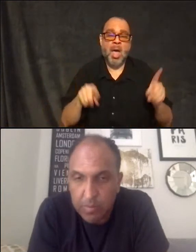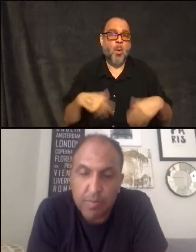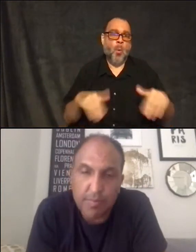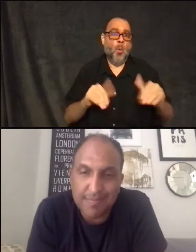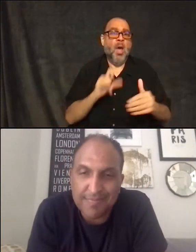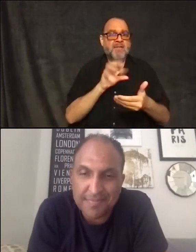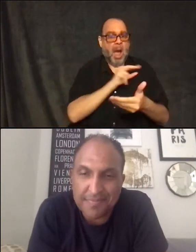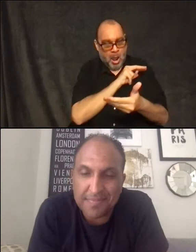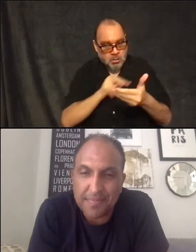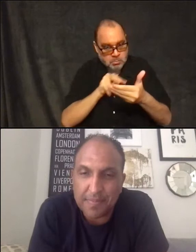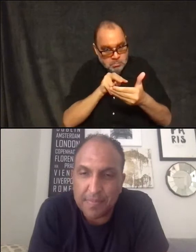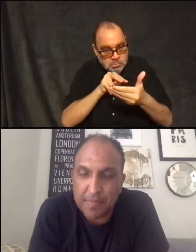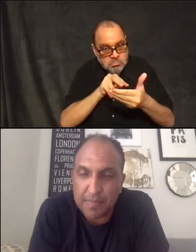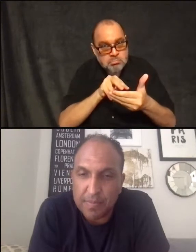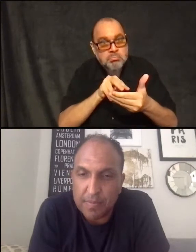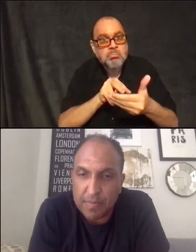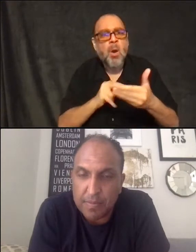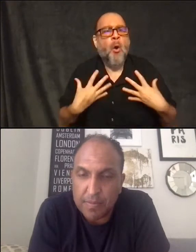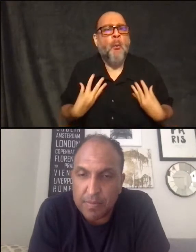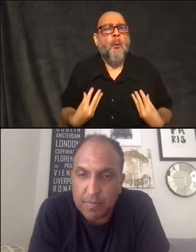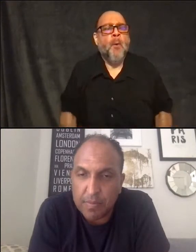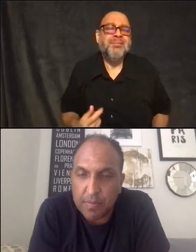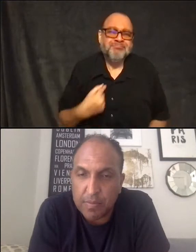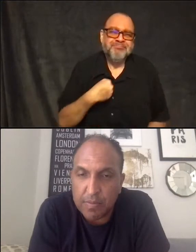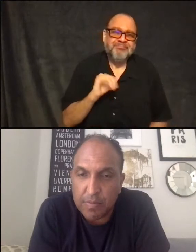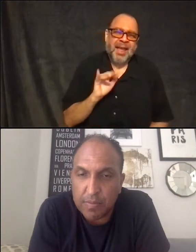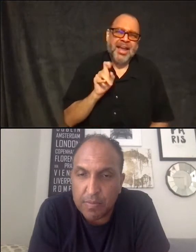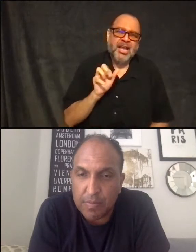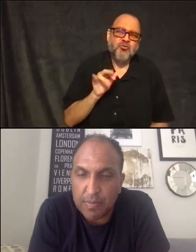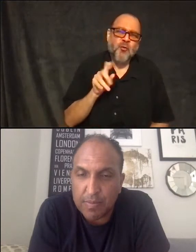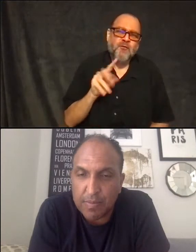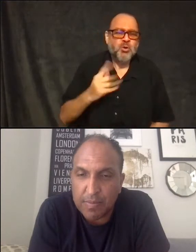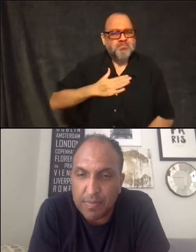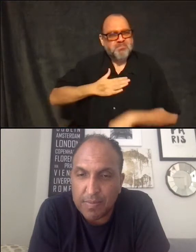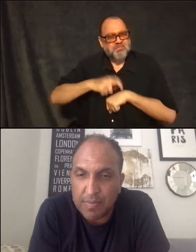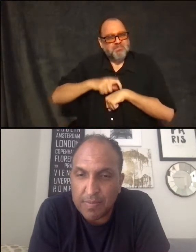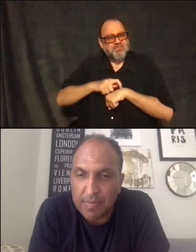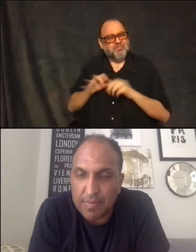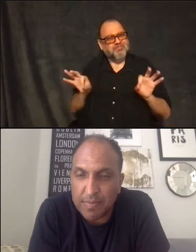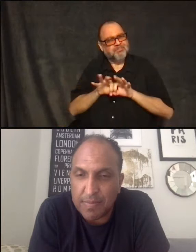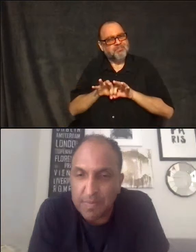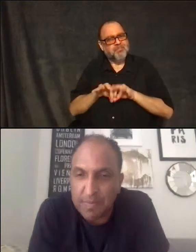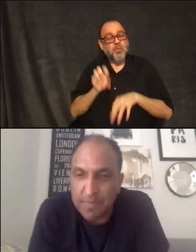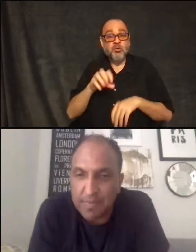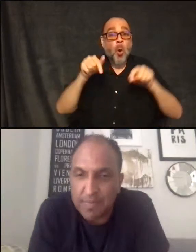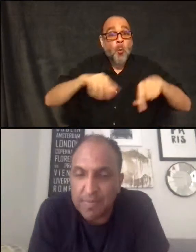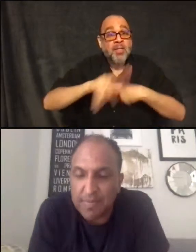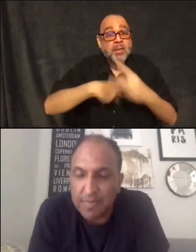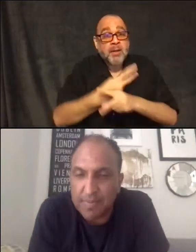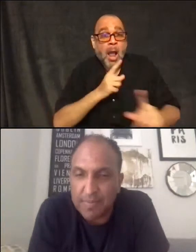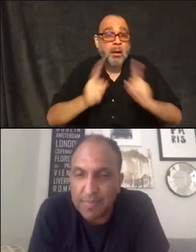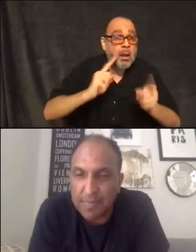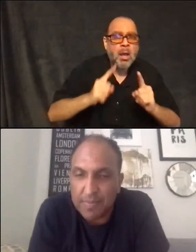and this conversation it drains me in a good way because I love giving feedback, but then I